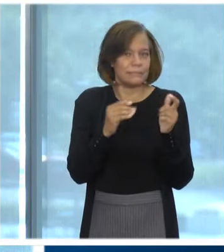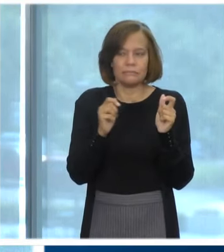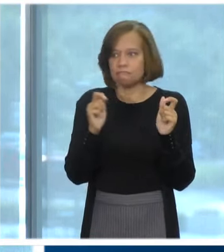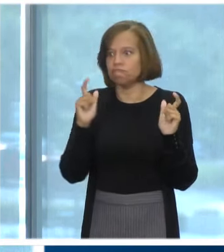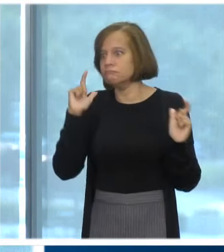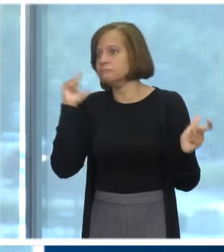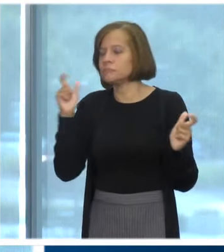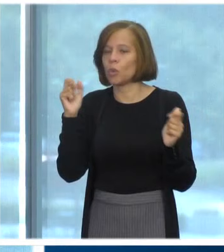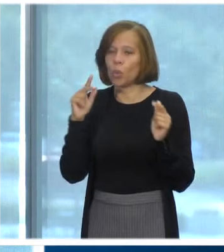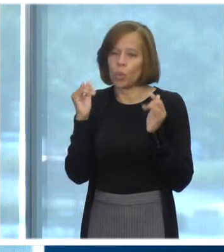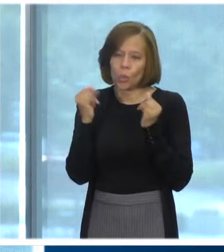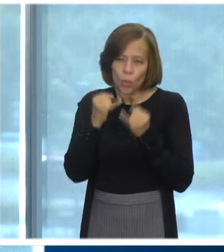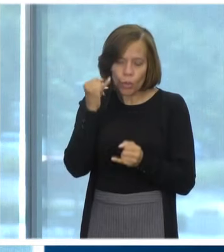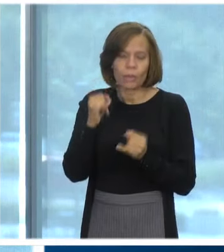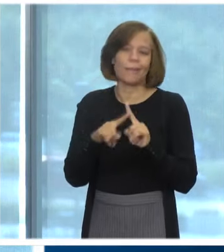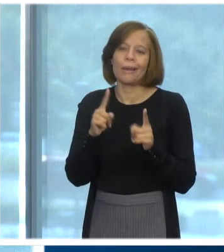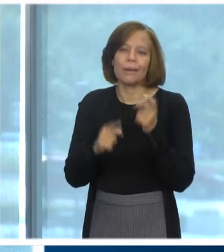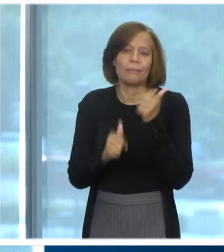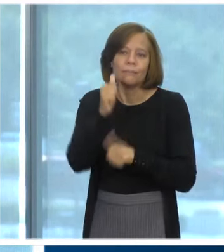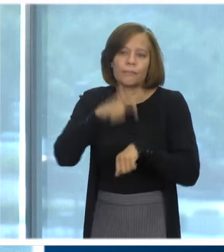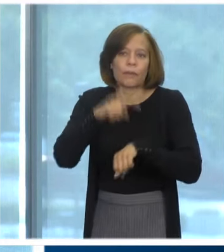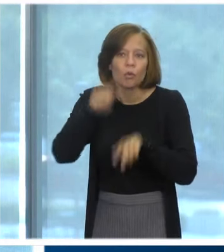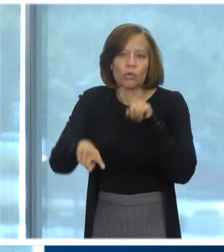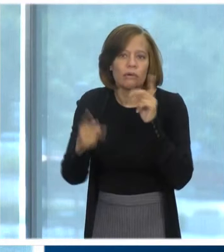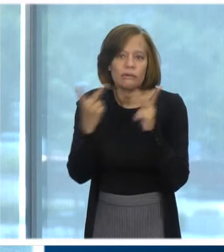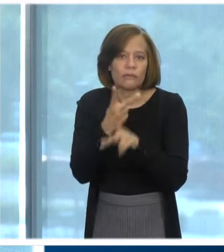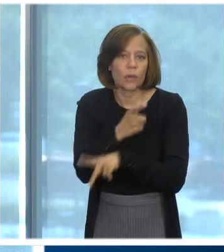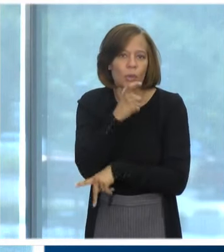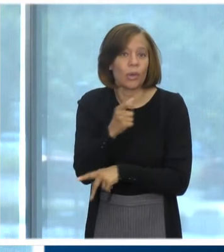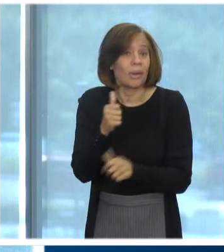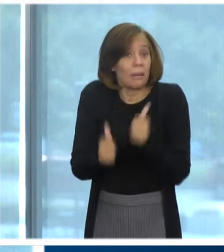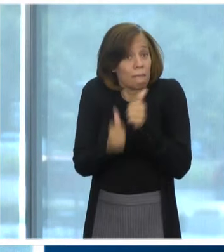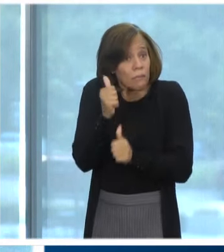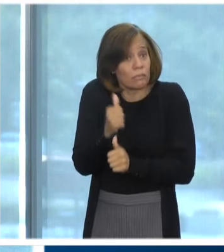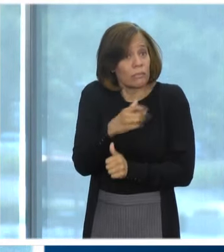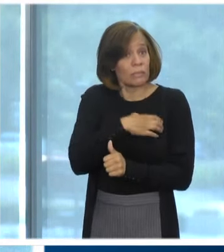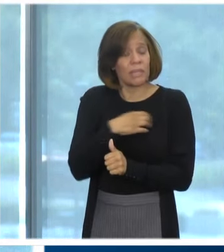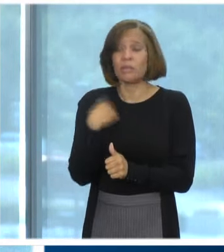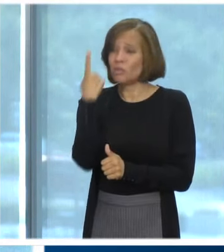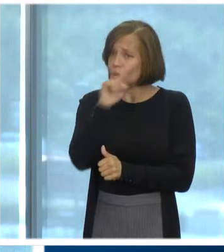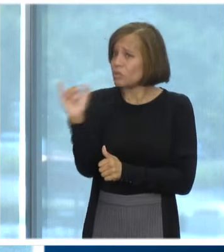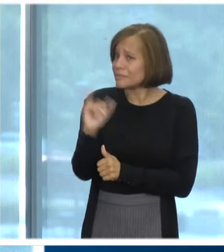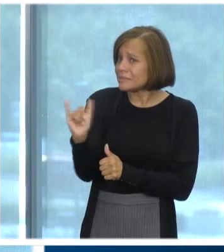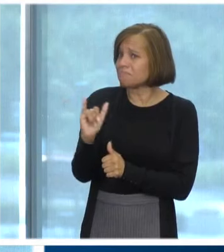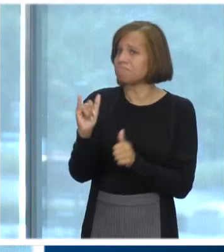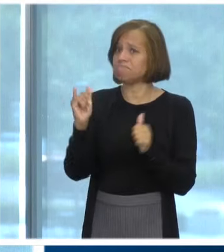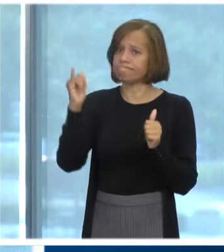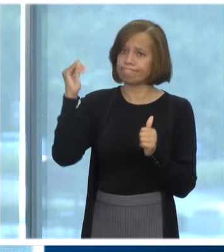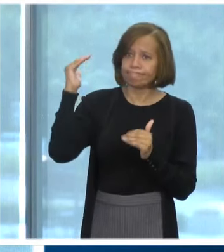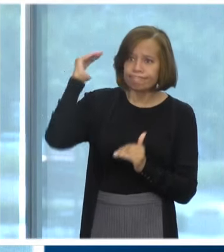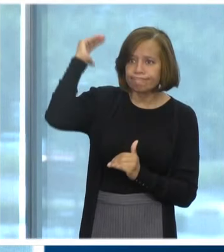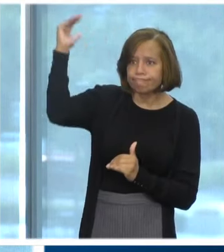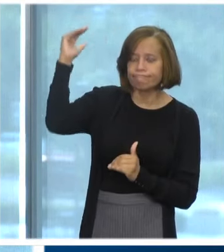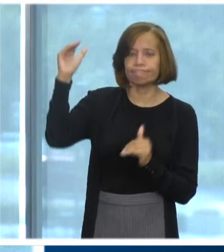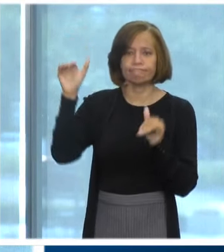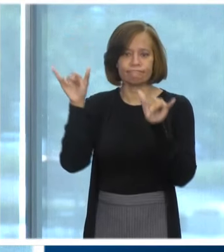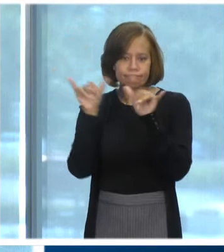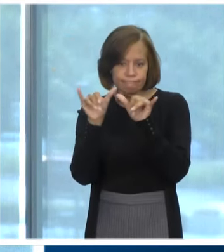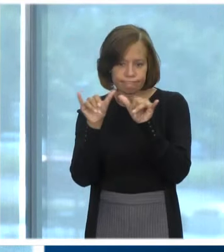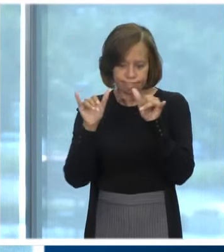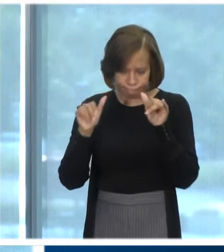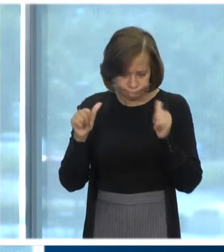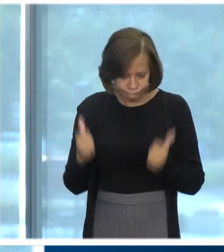not useful in most cases because most officers fall within a similar height and build. Number